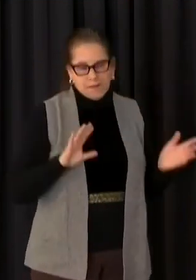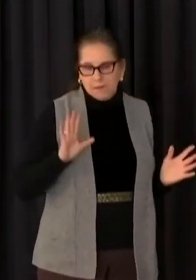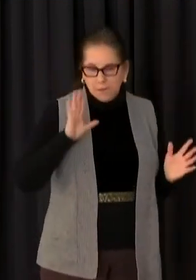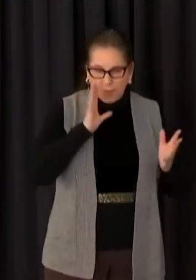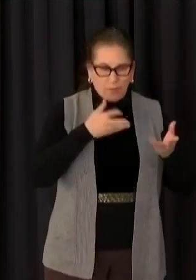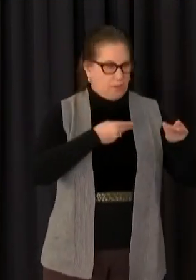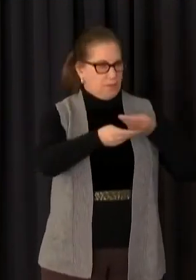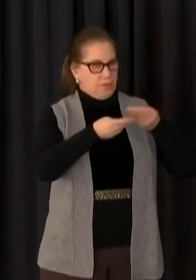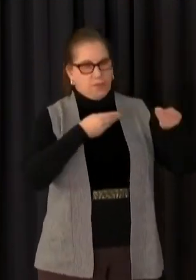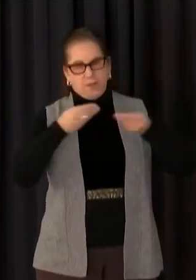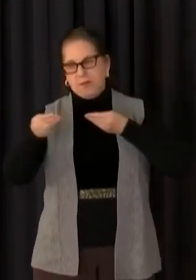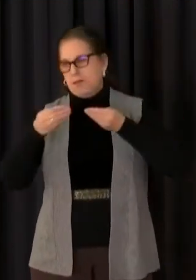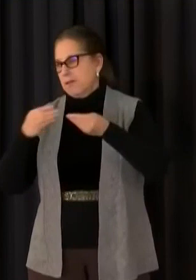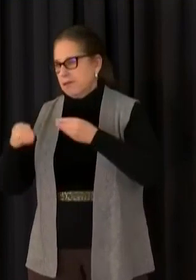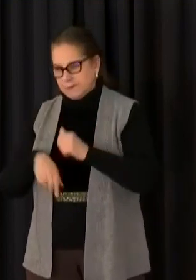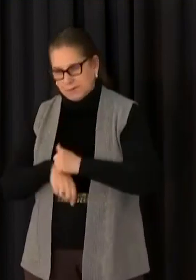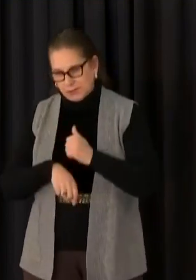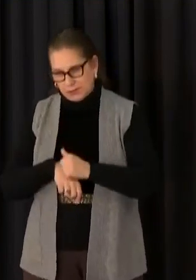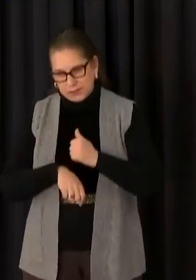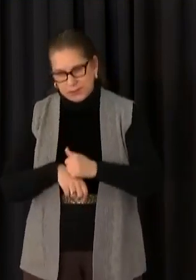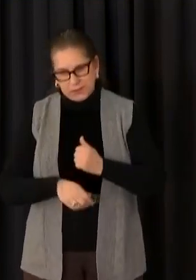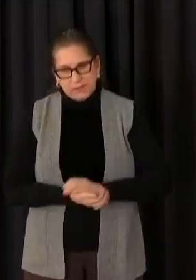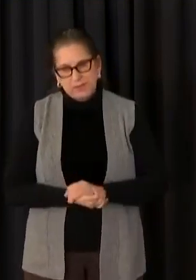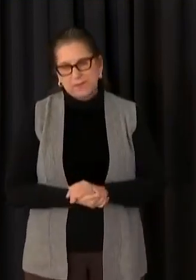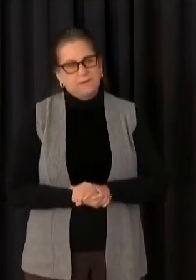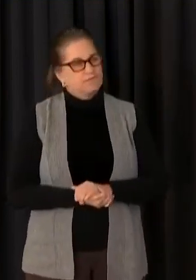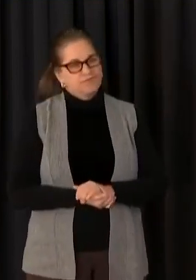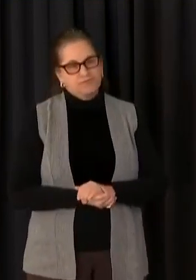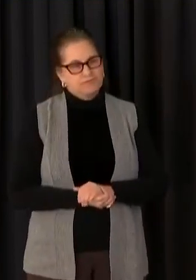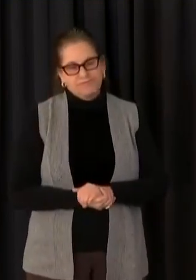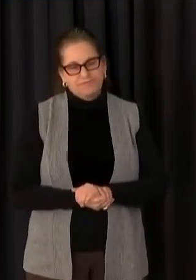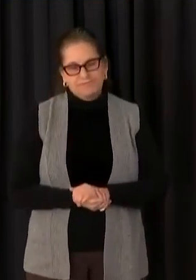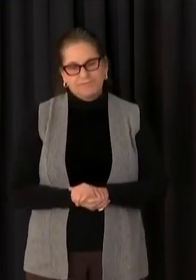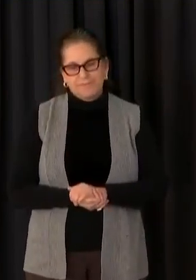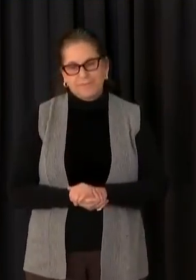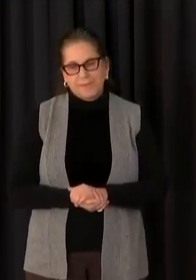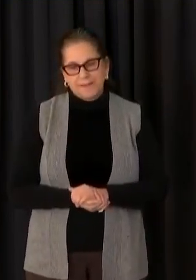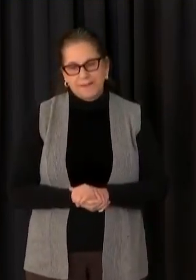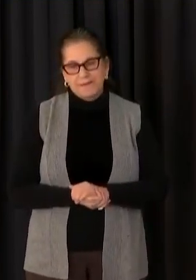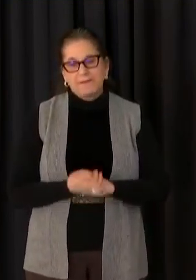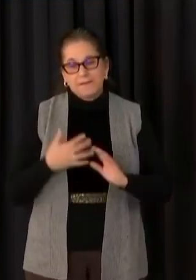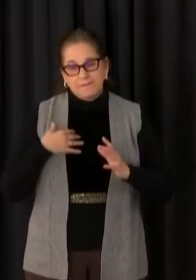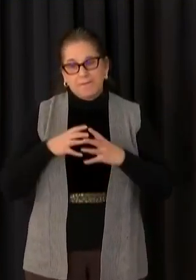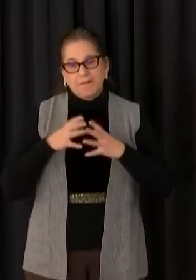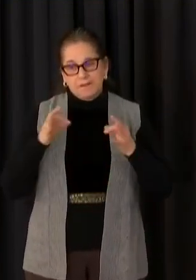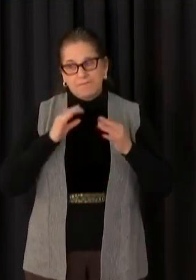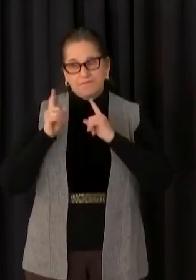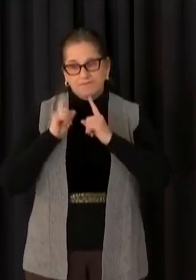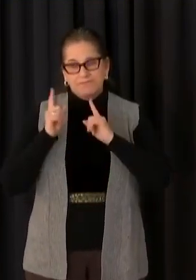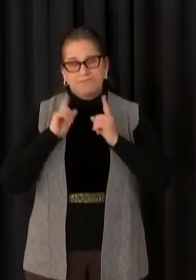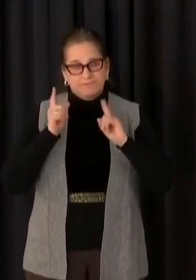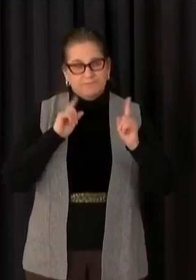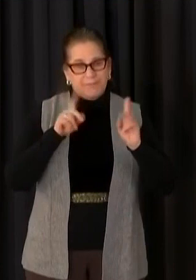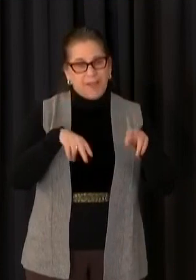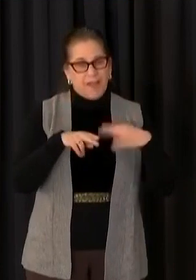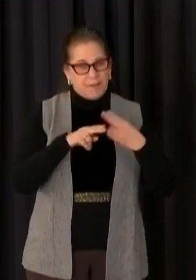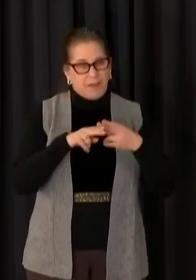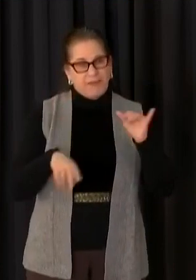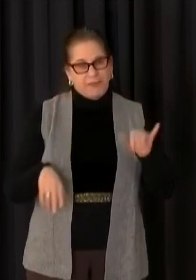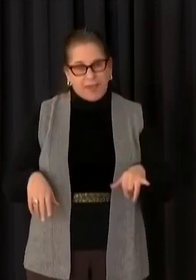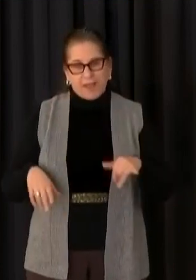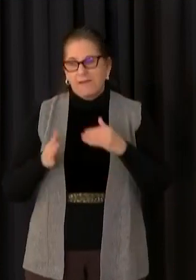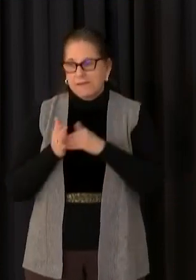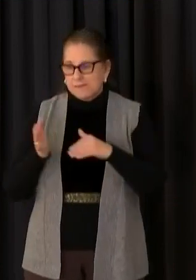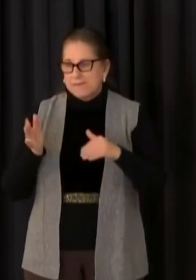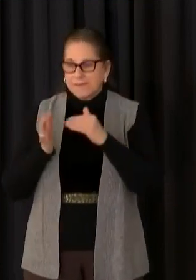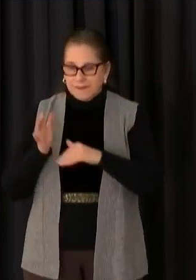to continue to protect themselves. We also need to be mindful. There's a lot of conversation that I hear amongst my colleagues,